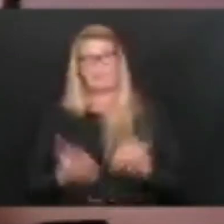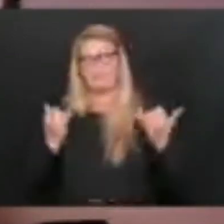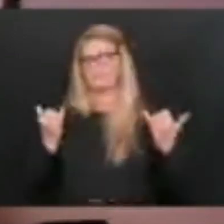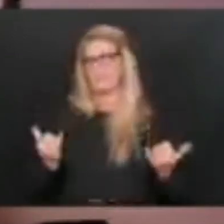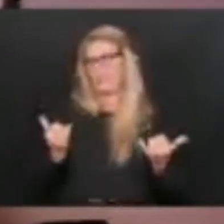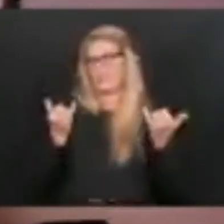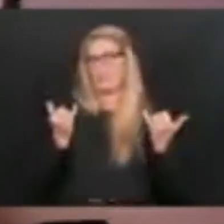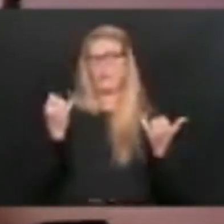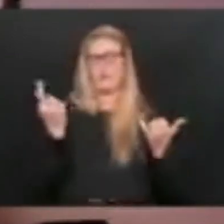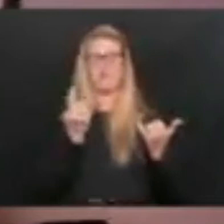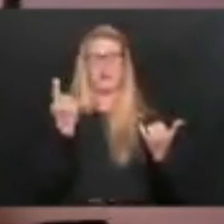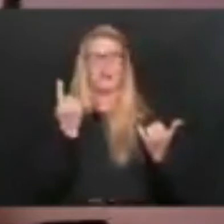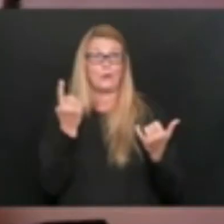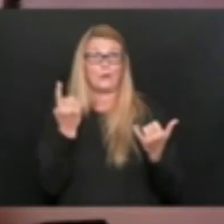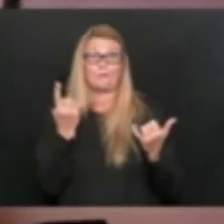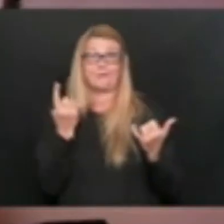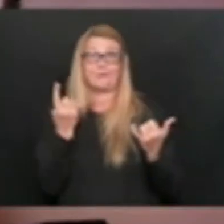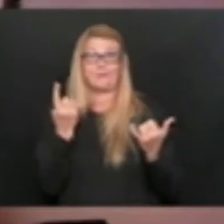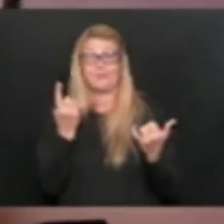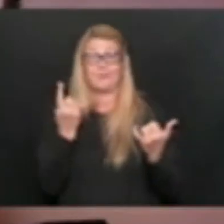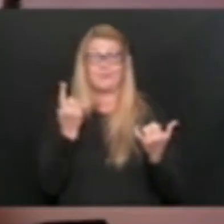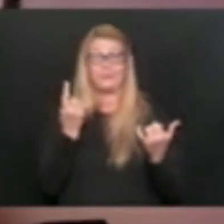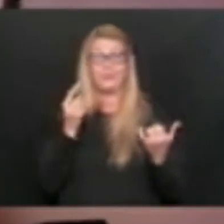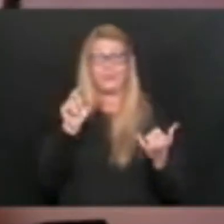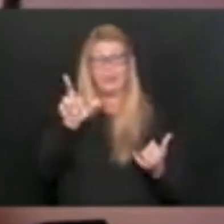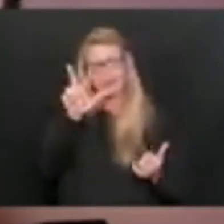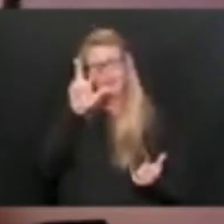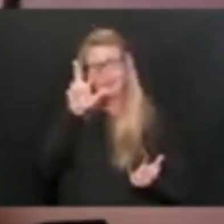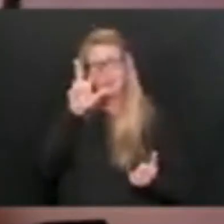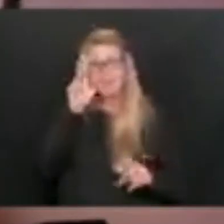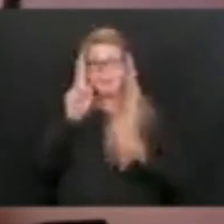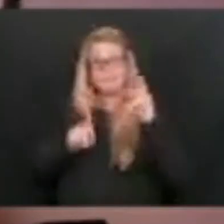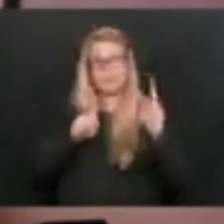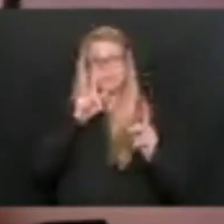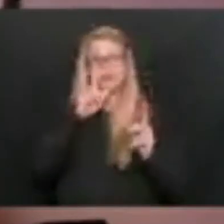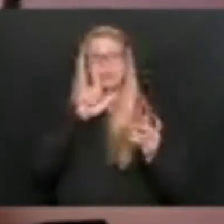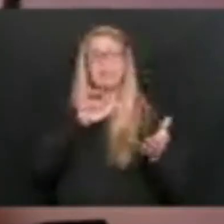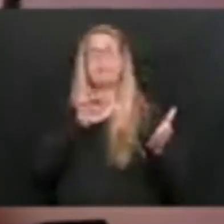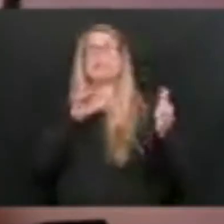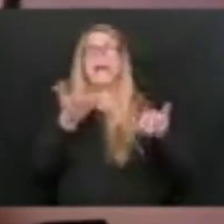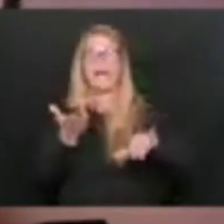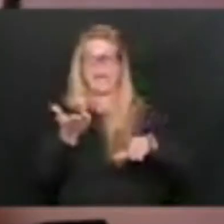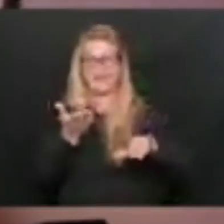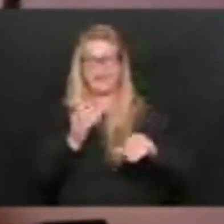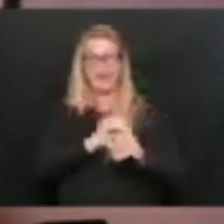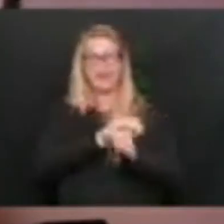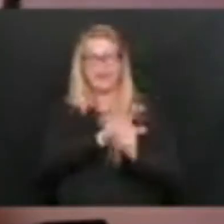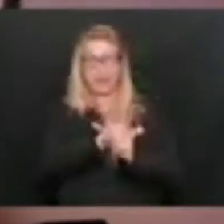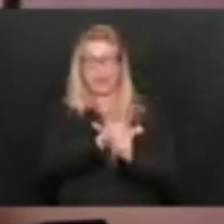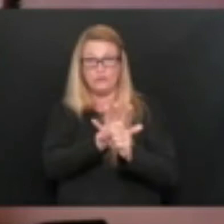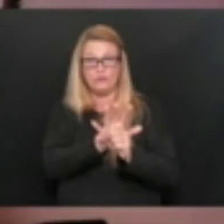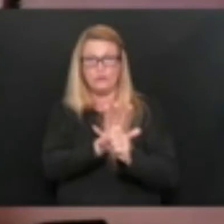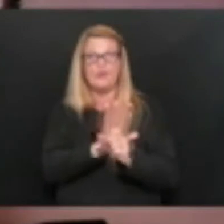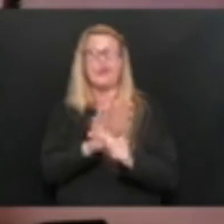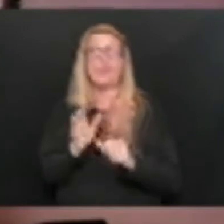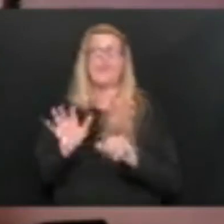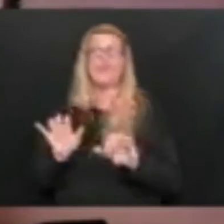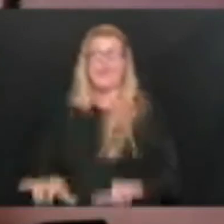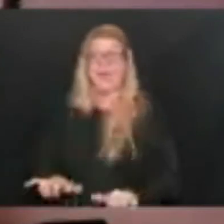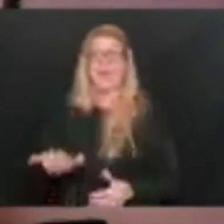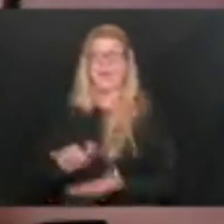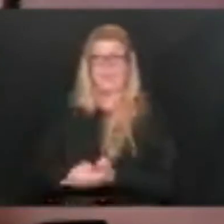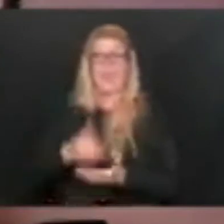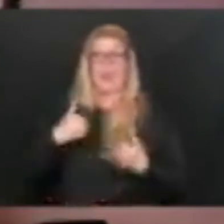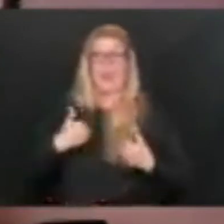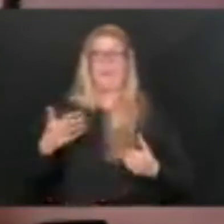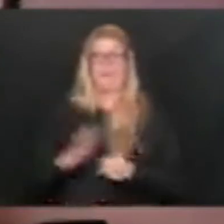to define that 3 people died of COVID-19 despite having full vaccination. That is such